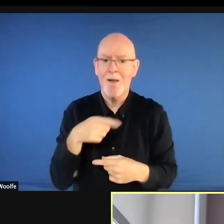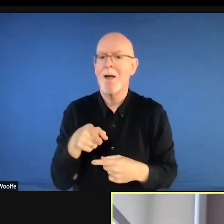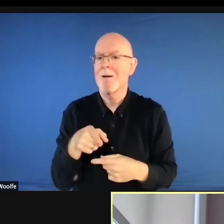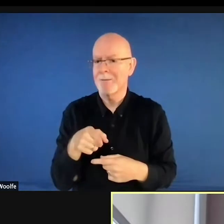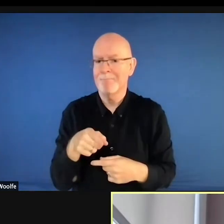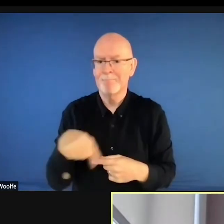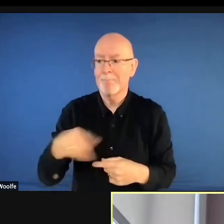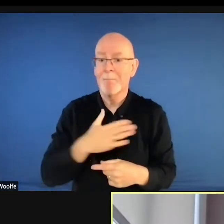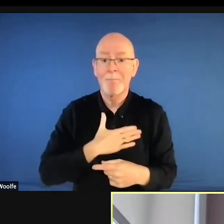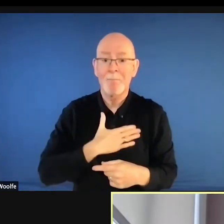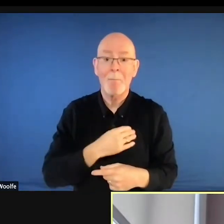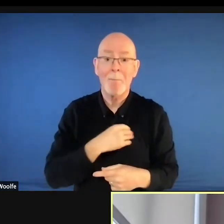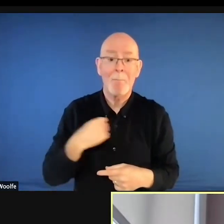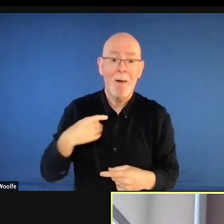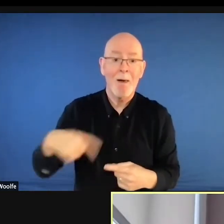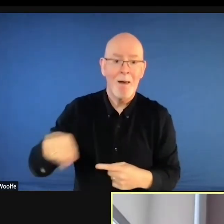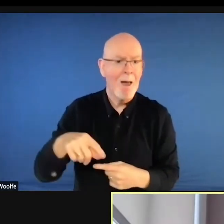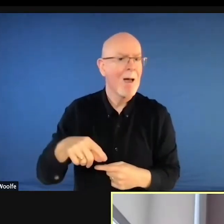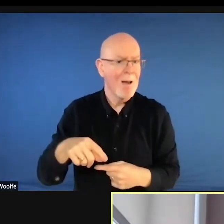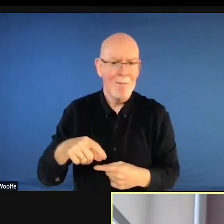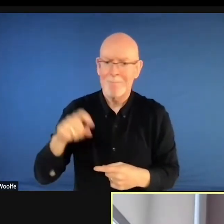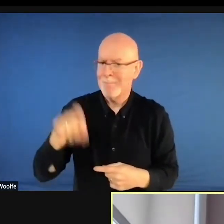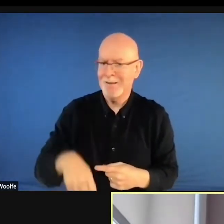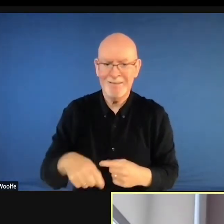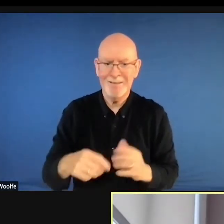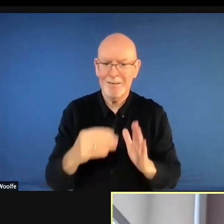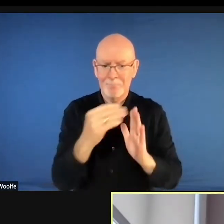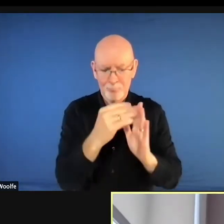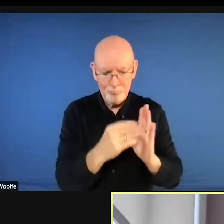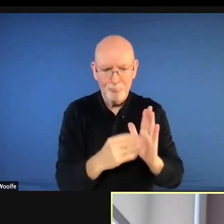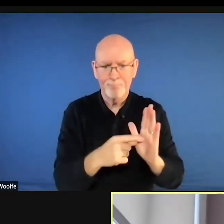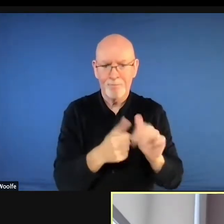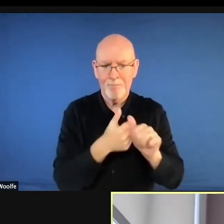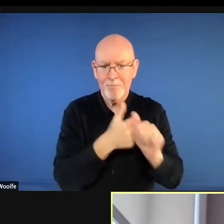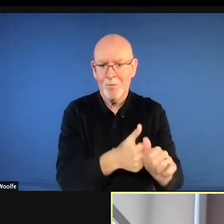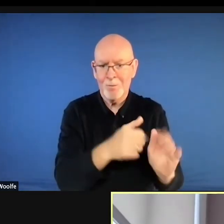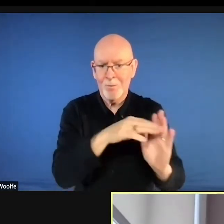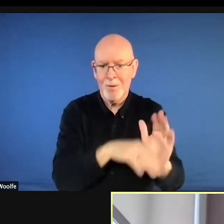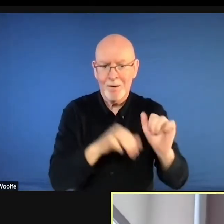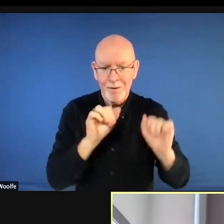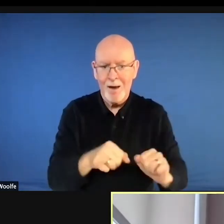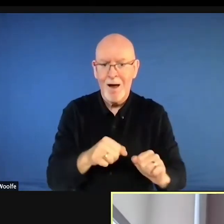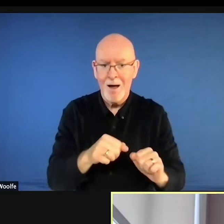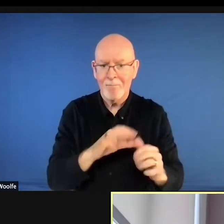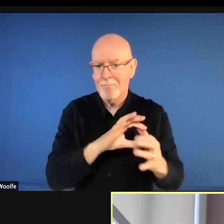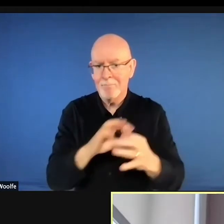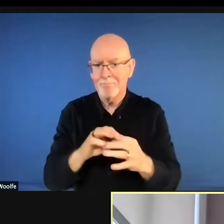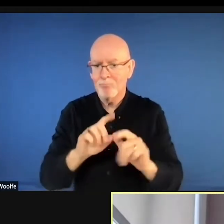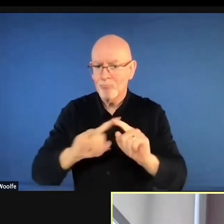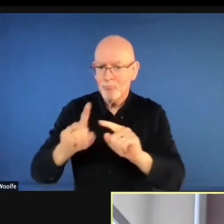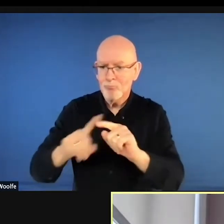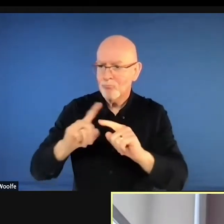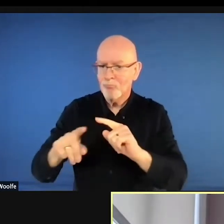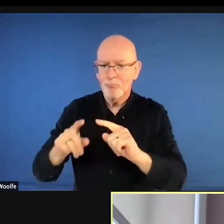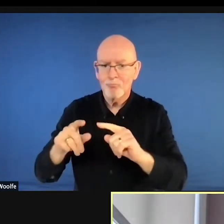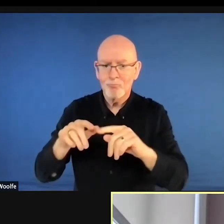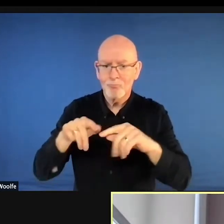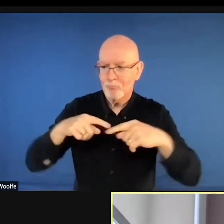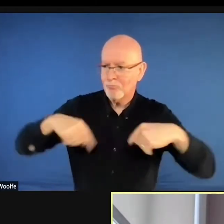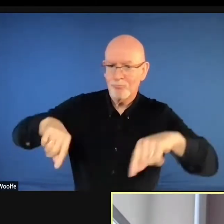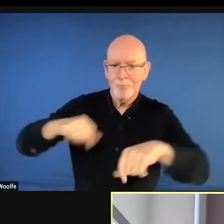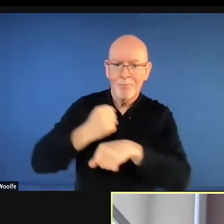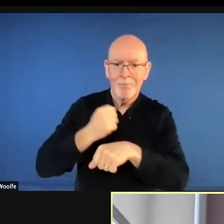our membership. And there was also acknowledgement that these guidelines would in turn promote a better understanding of